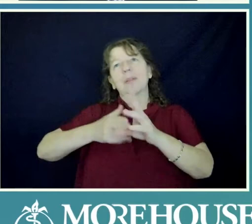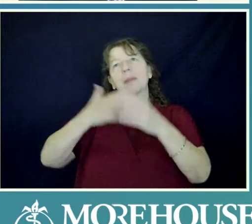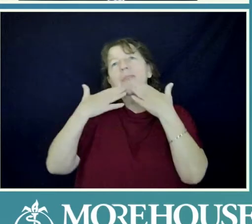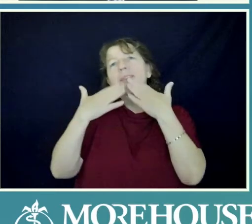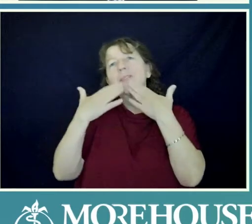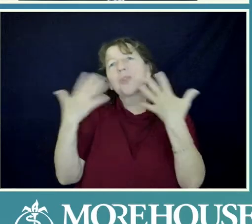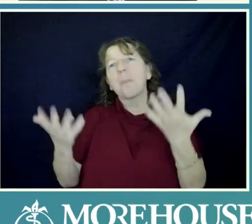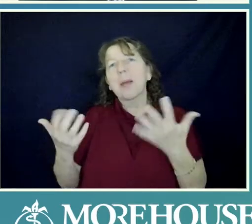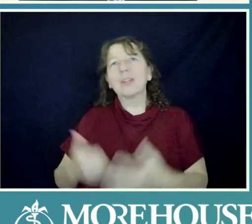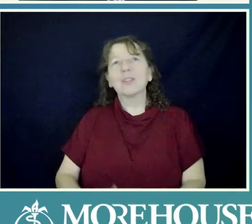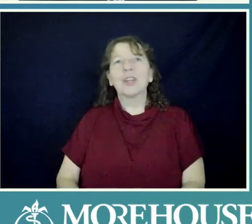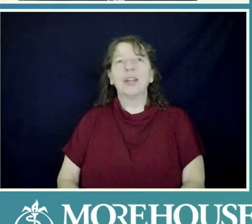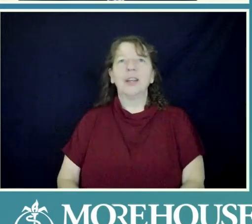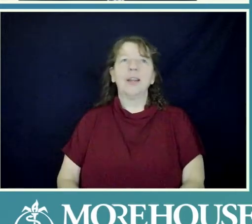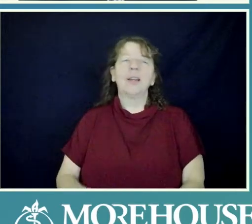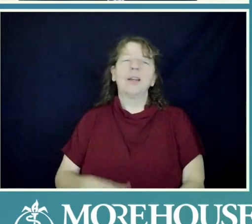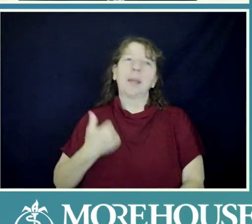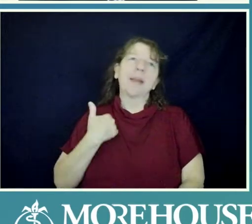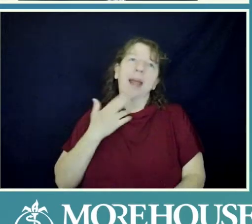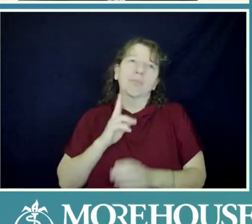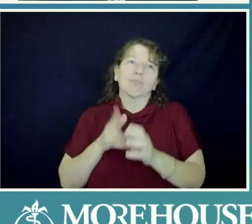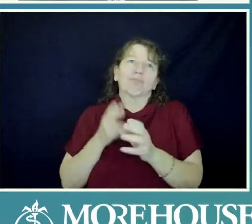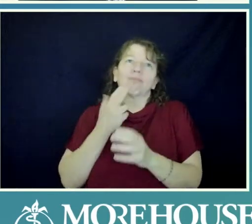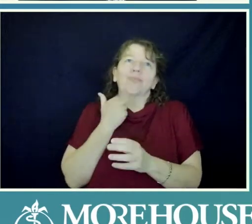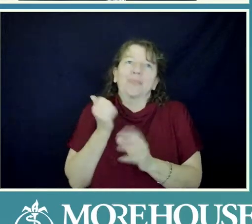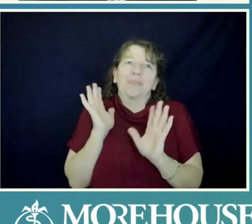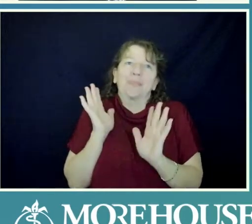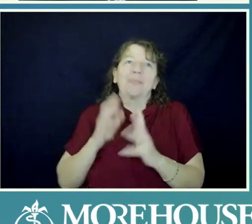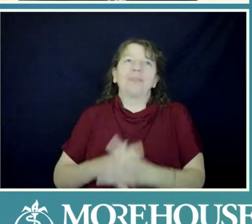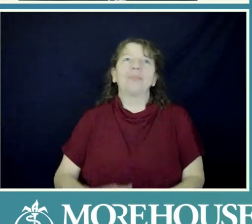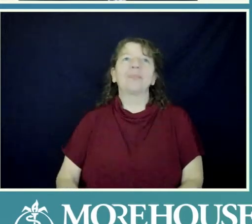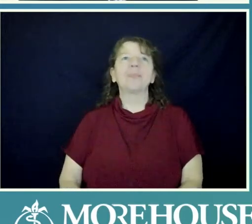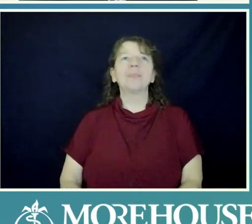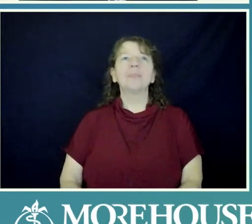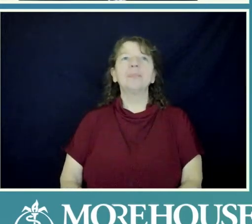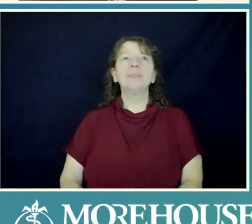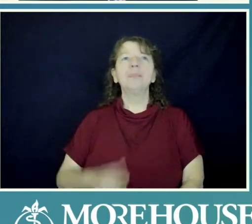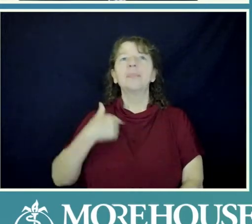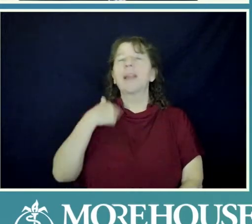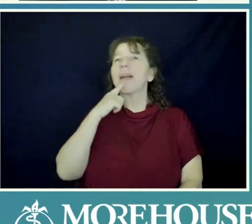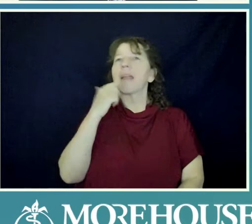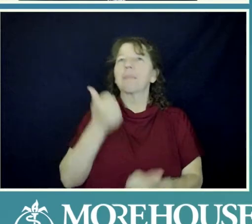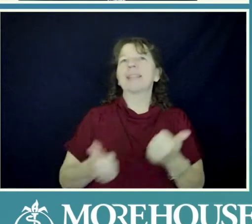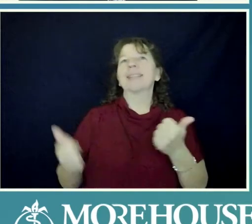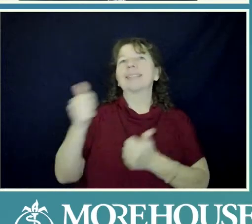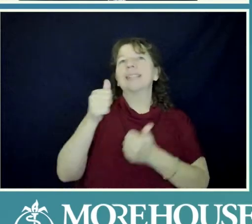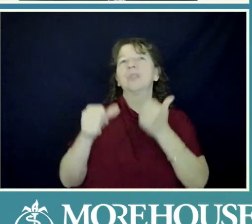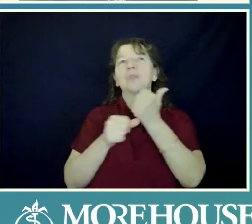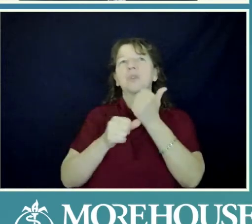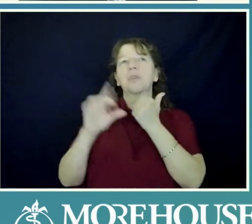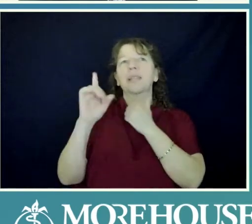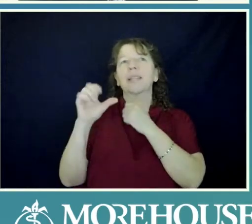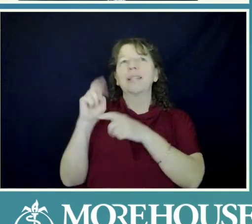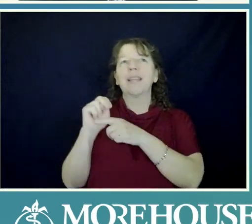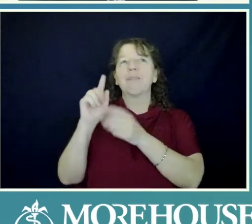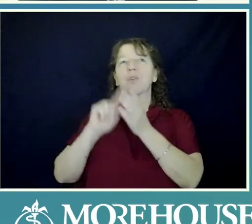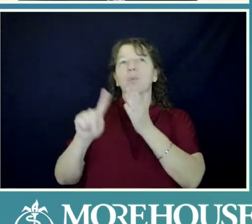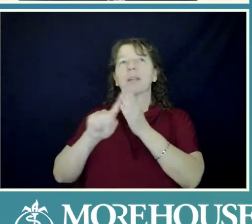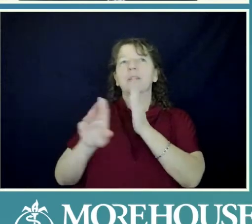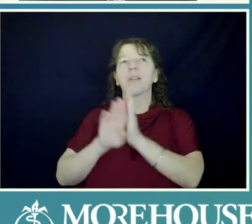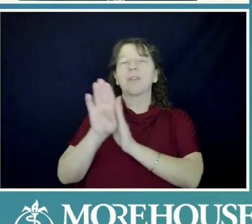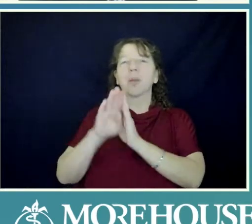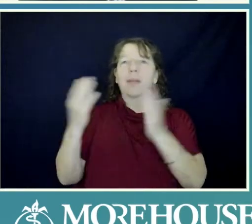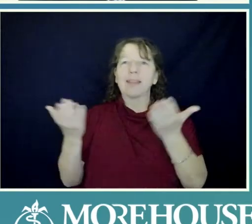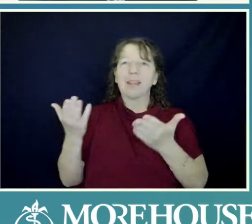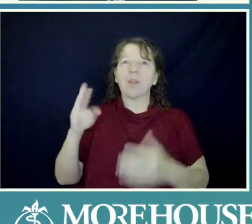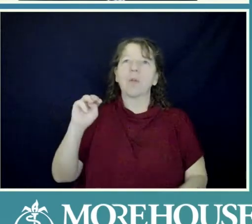in the small part that I do play. I am the Senior Associate Dean for Research Development here at Morehouse School of